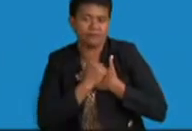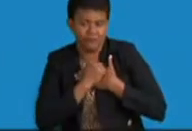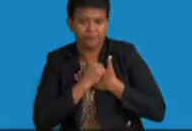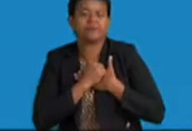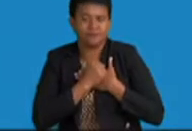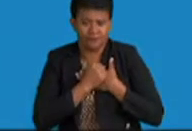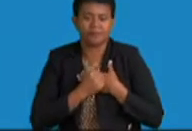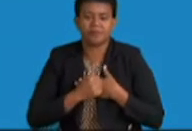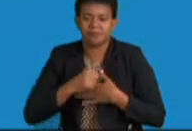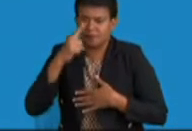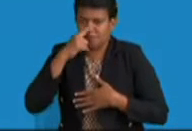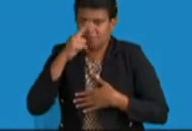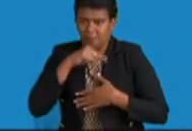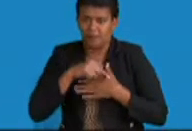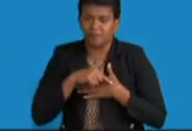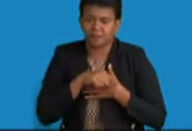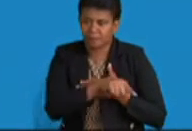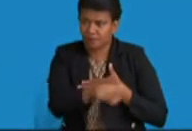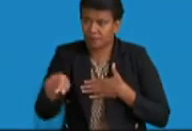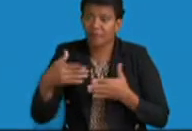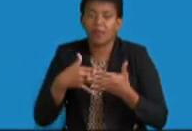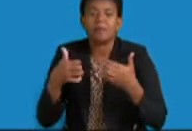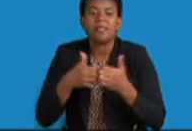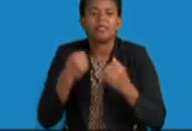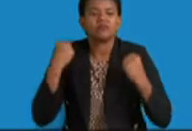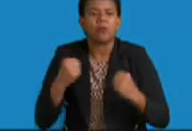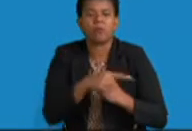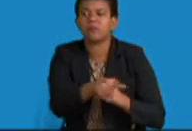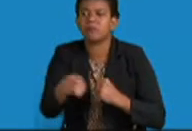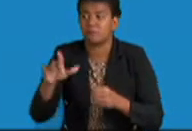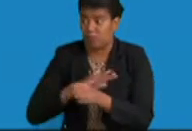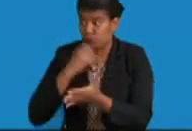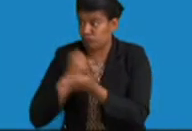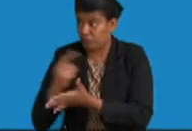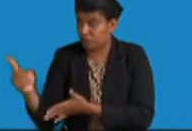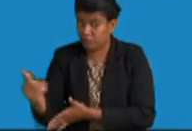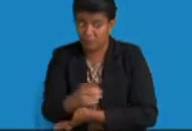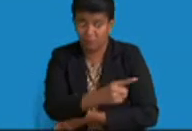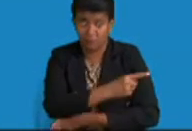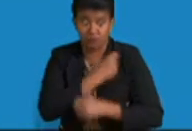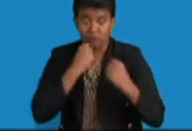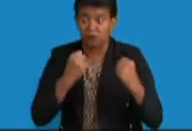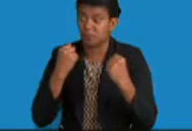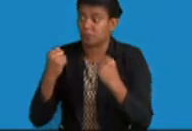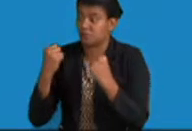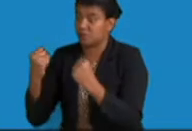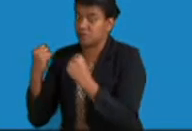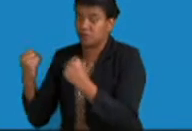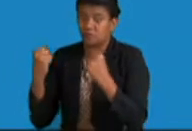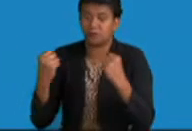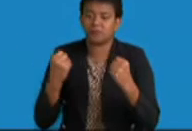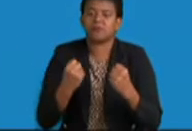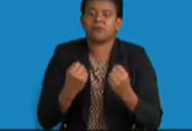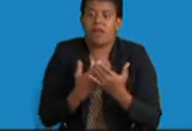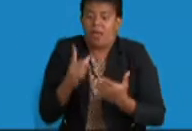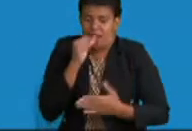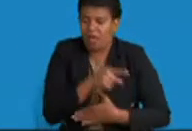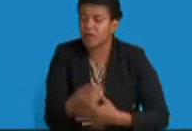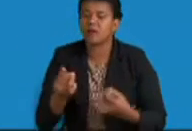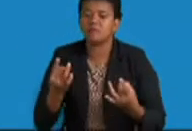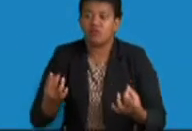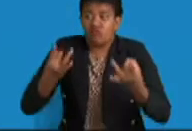and dignity and strengthening the capacity of the humanitarian community to effectively prepare for and respond to